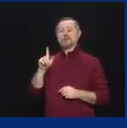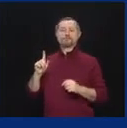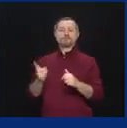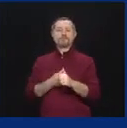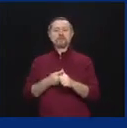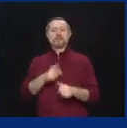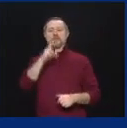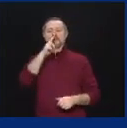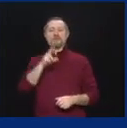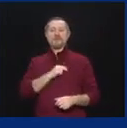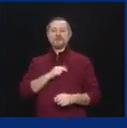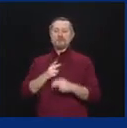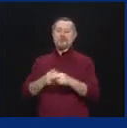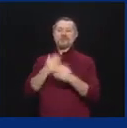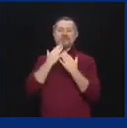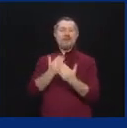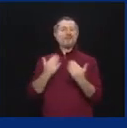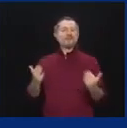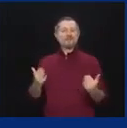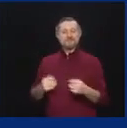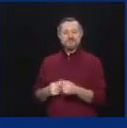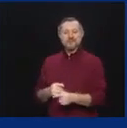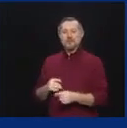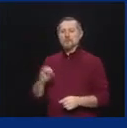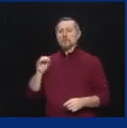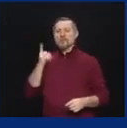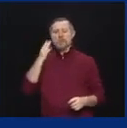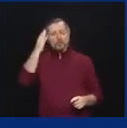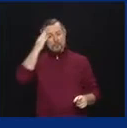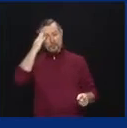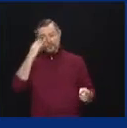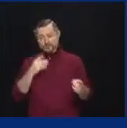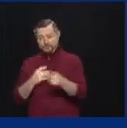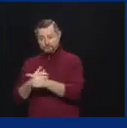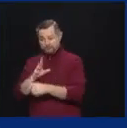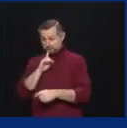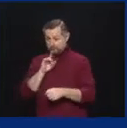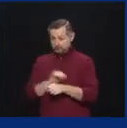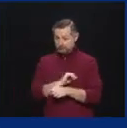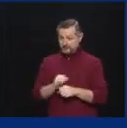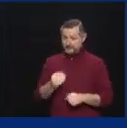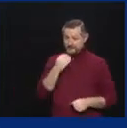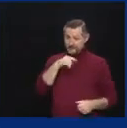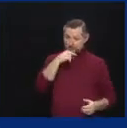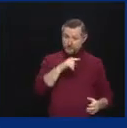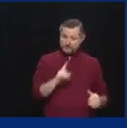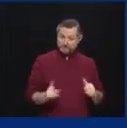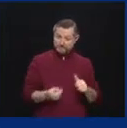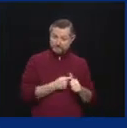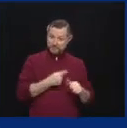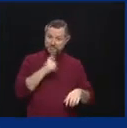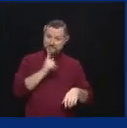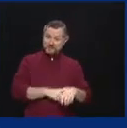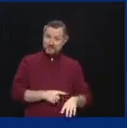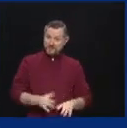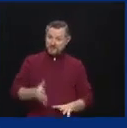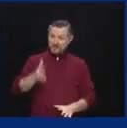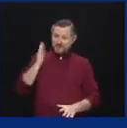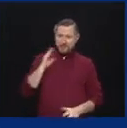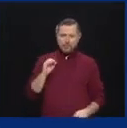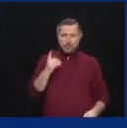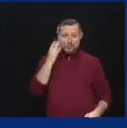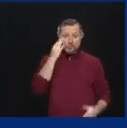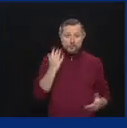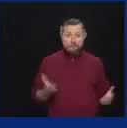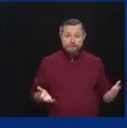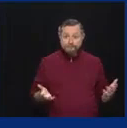Yet, nobody really knows for sure if turkey was even served at that first Thanksgiving. Did you know that? Nobody's around here to